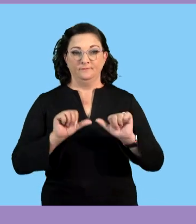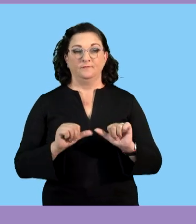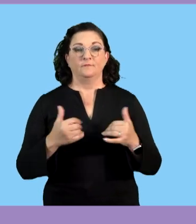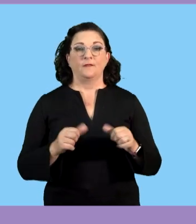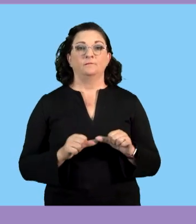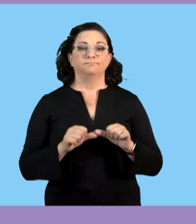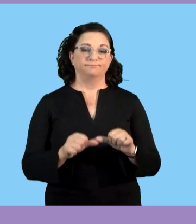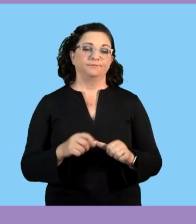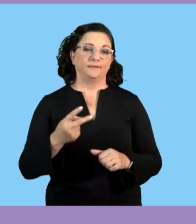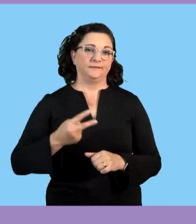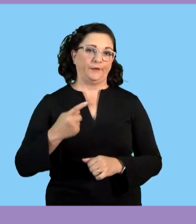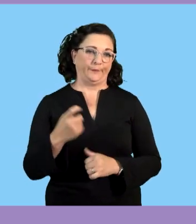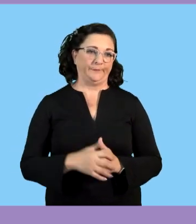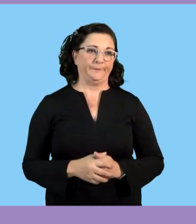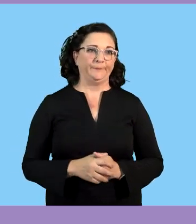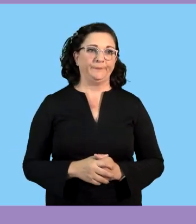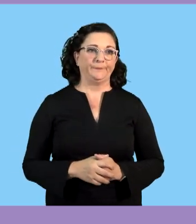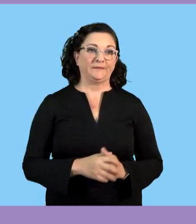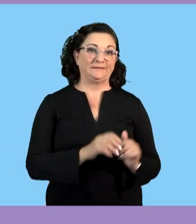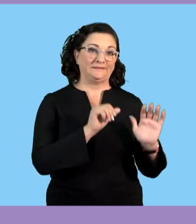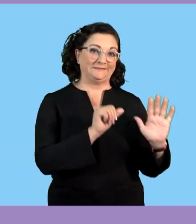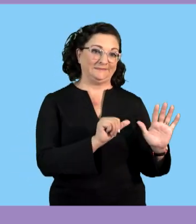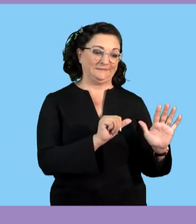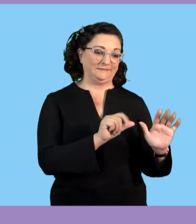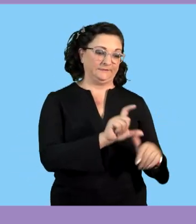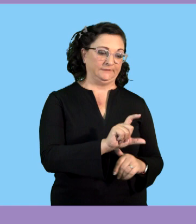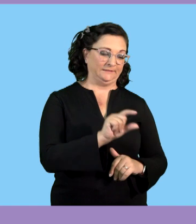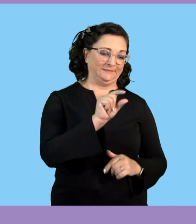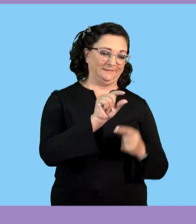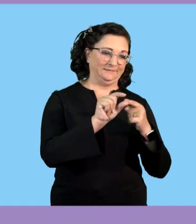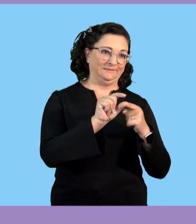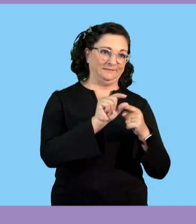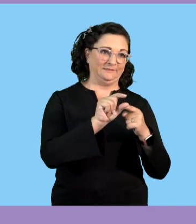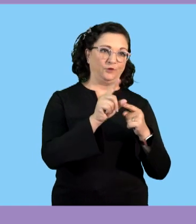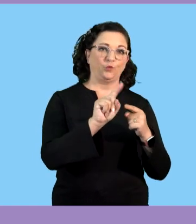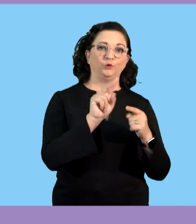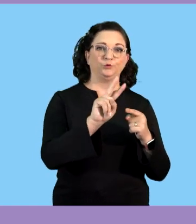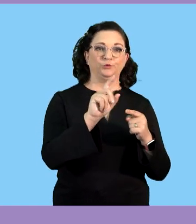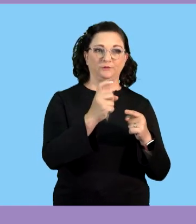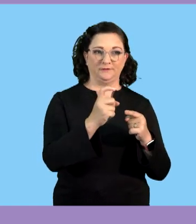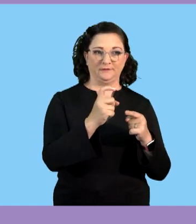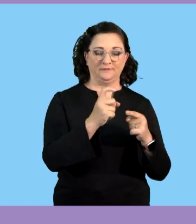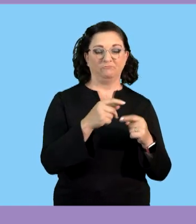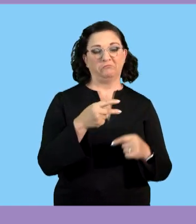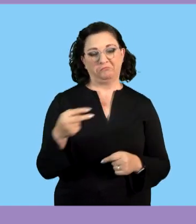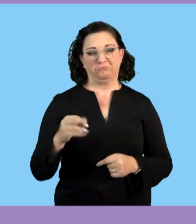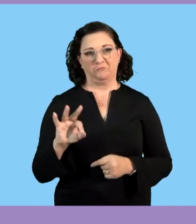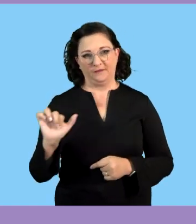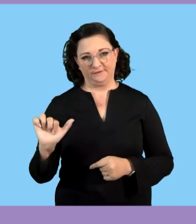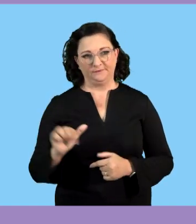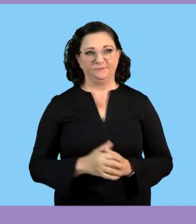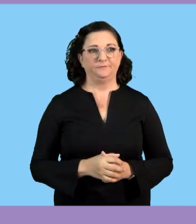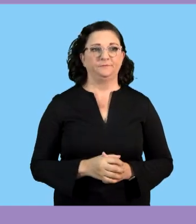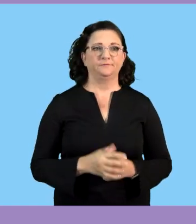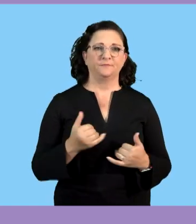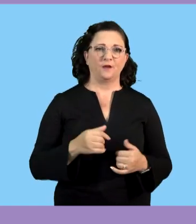Let's go on to the second one. Now we have here 6 exponent to x, and that is equals to 36. So the first